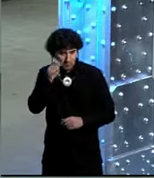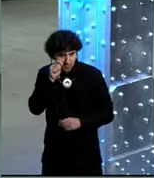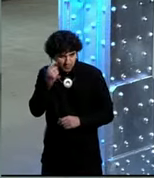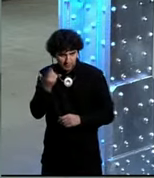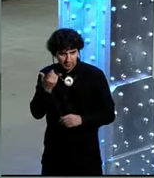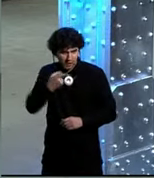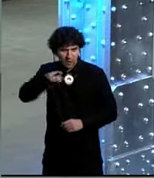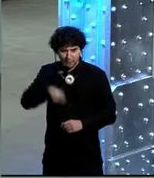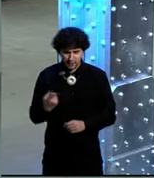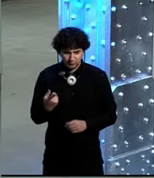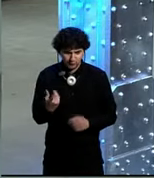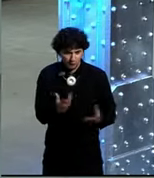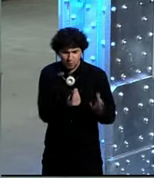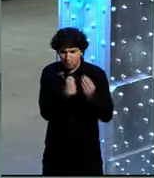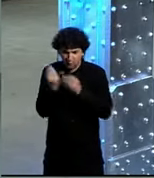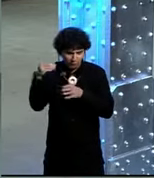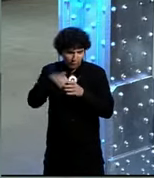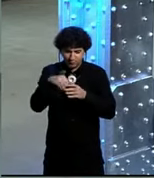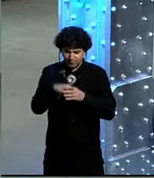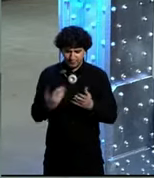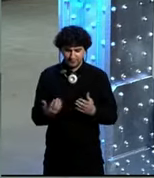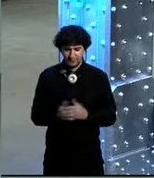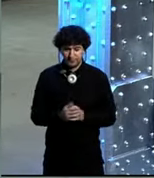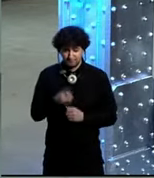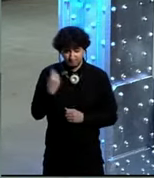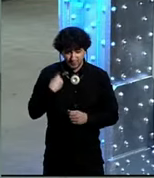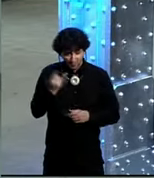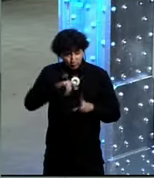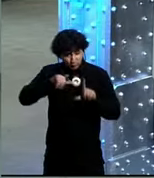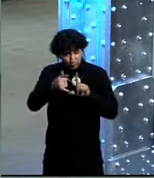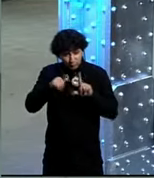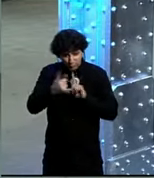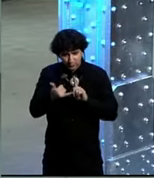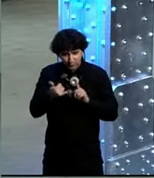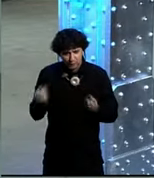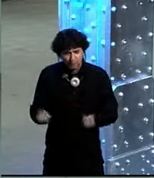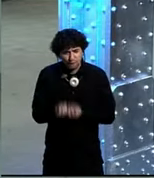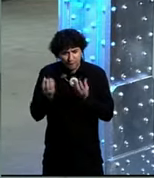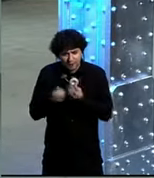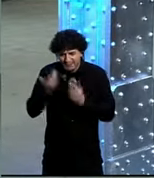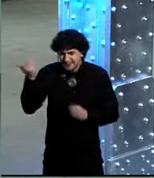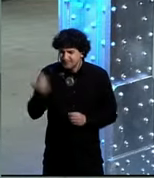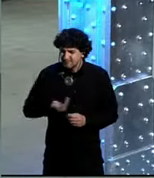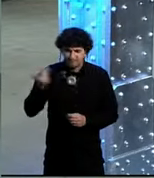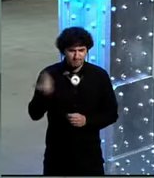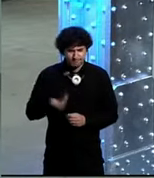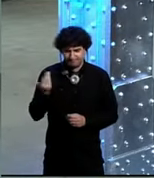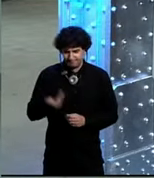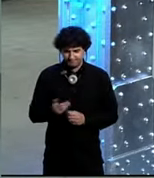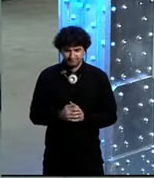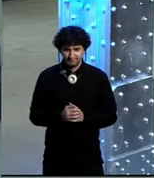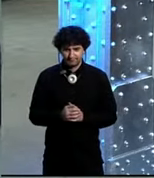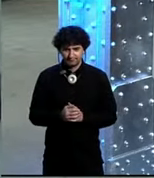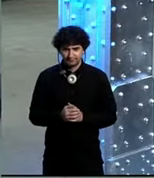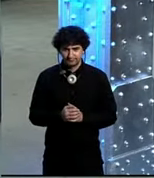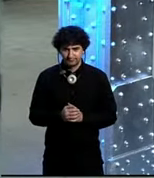of content that's being made there. And for these YouTube stars, fluidity is key. If something goes wrong, craps up,